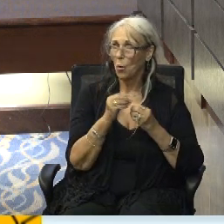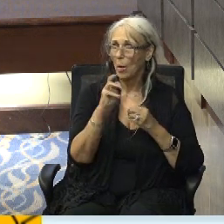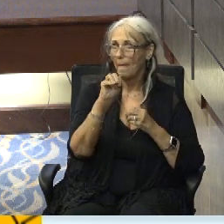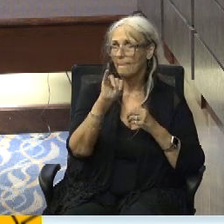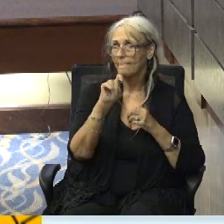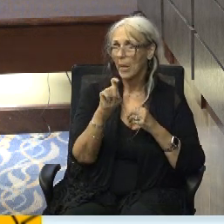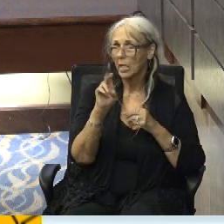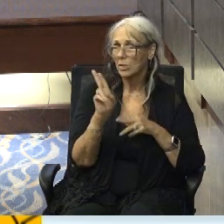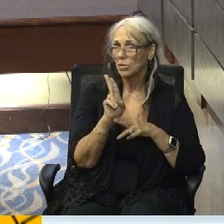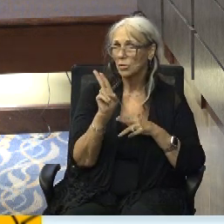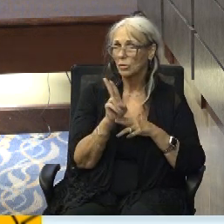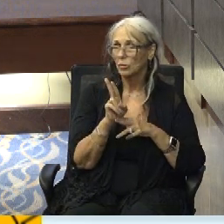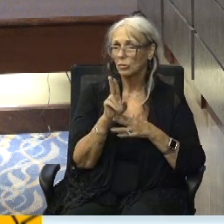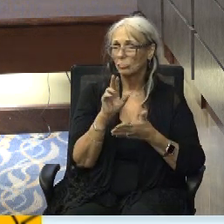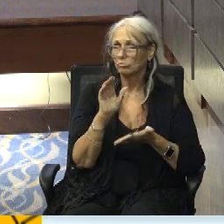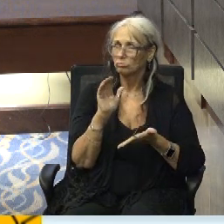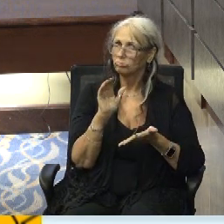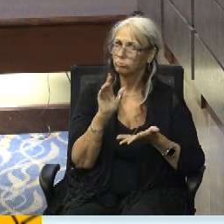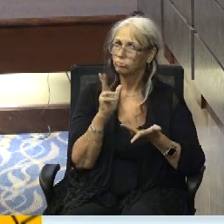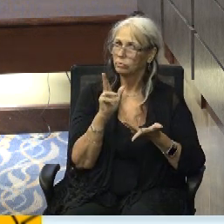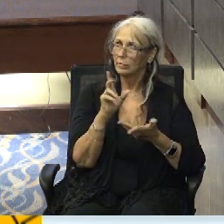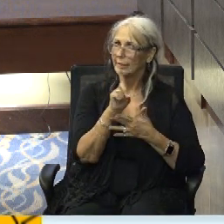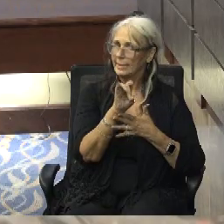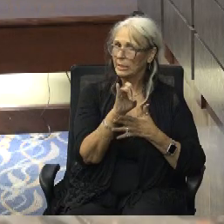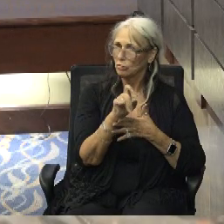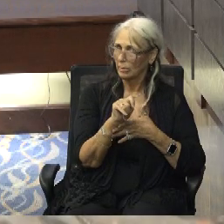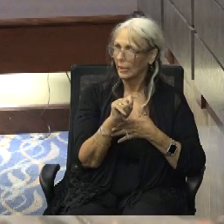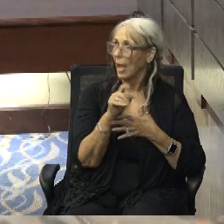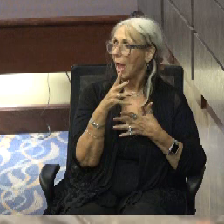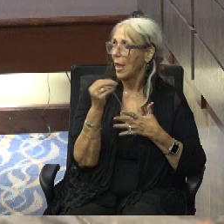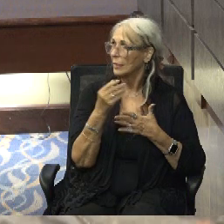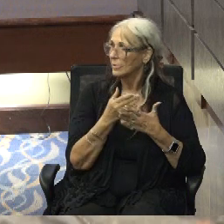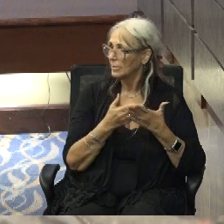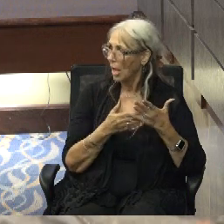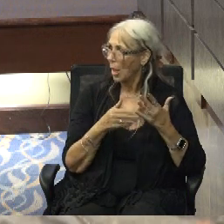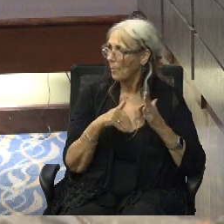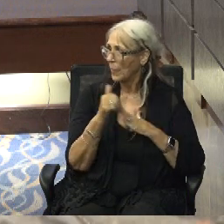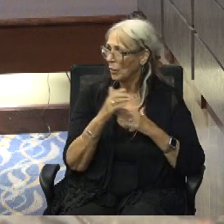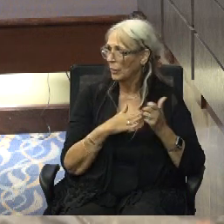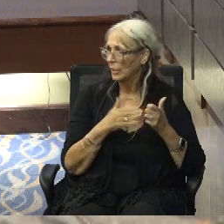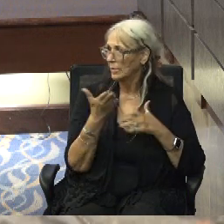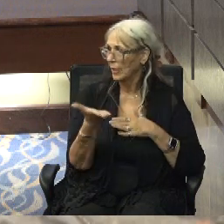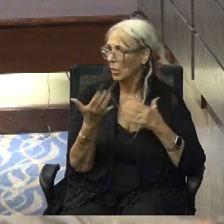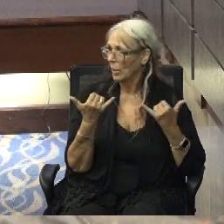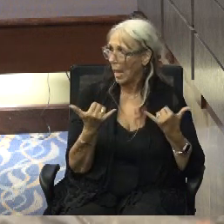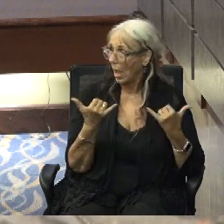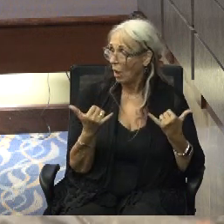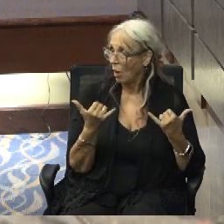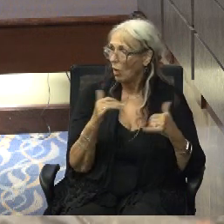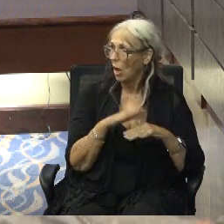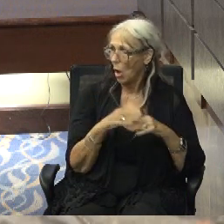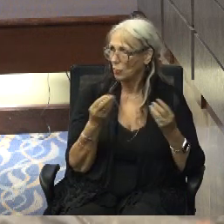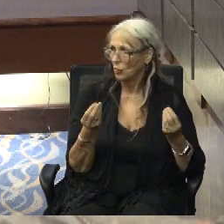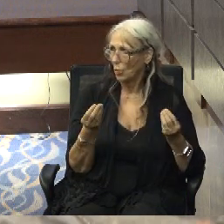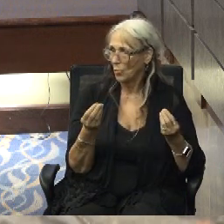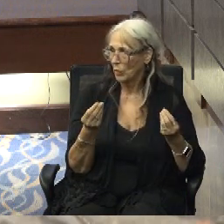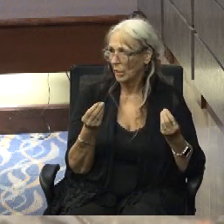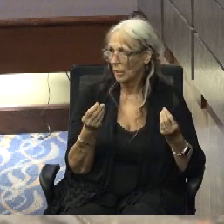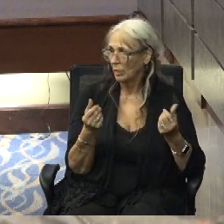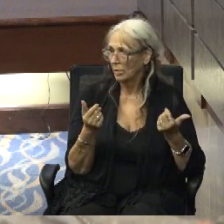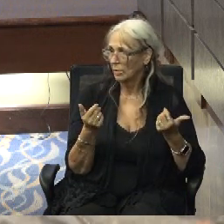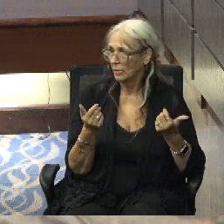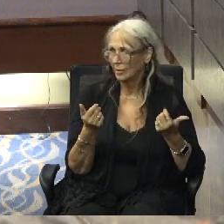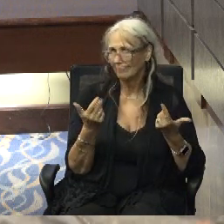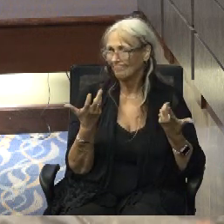mixed-use, low-intensity district. And there's some existing buildings on this property that are out